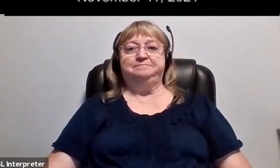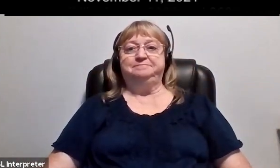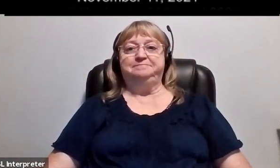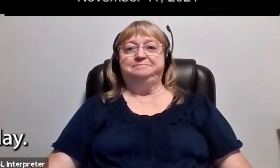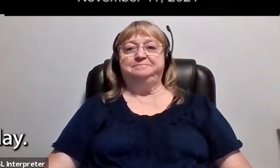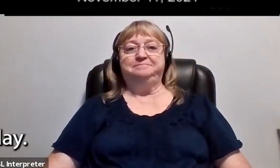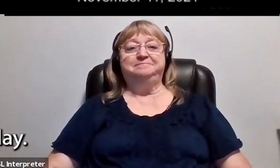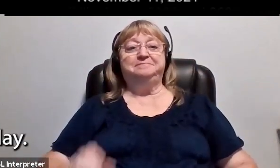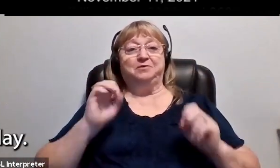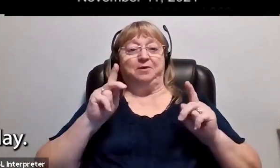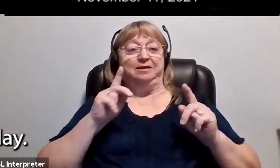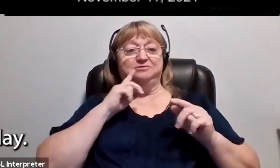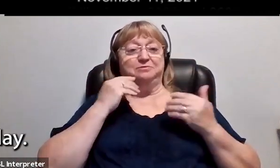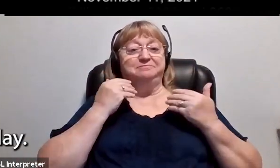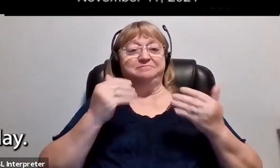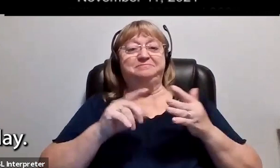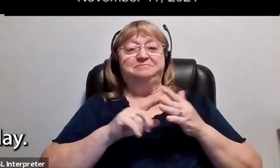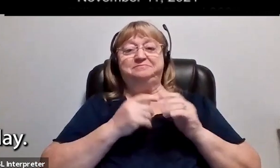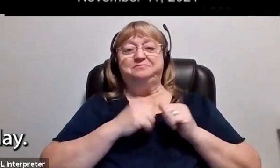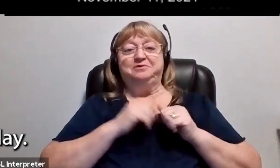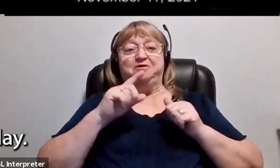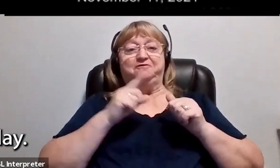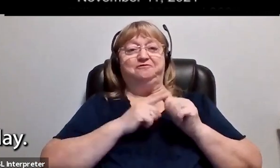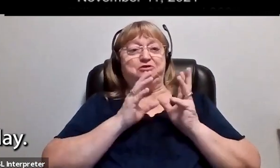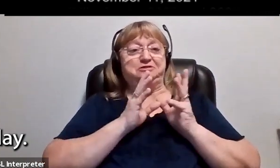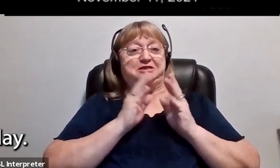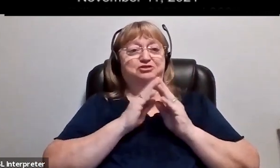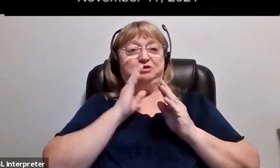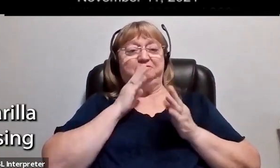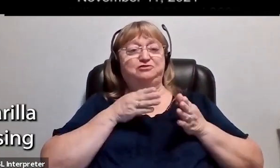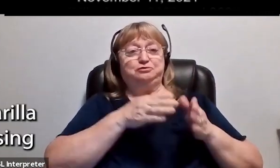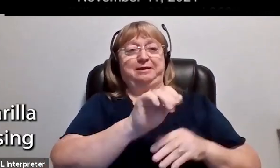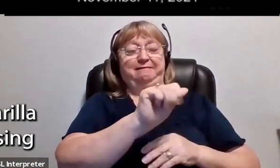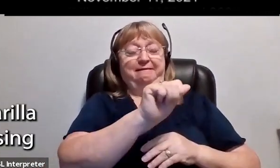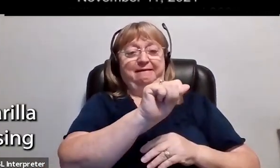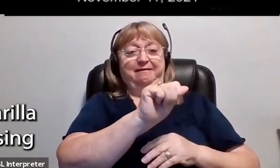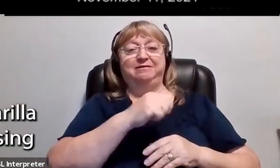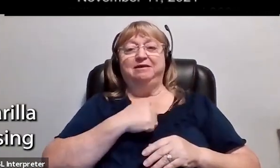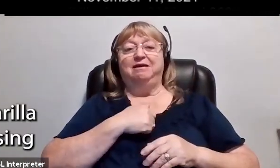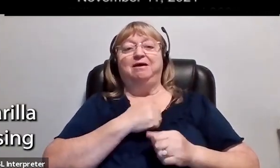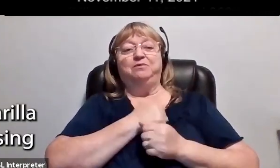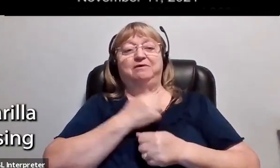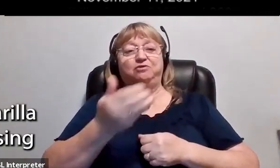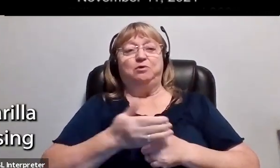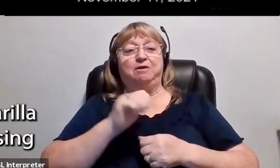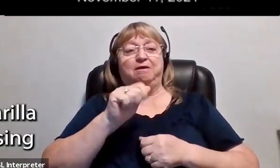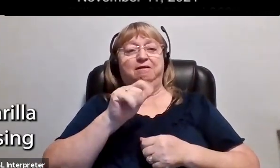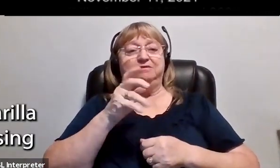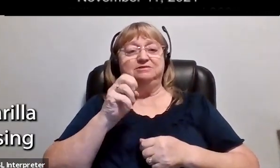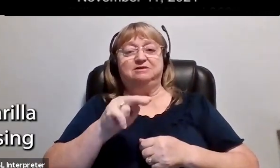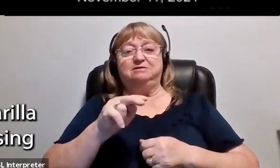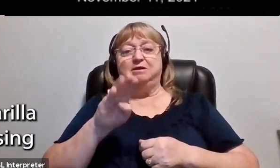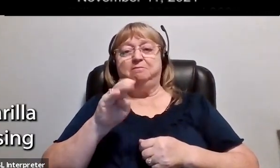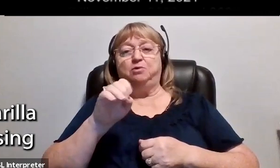Alrighty, with that, we'll go ahead and get started with our first session of Strand A today. So I would love to welcome Allyson Bieryla and